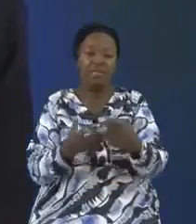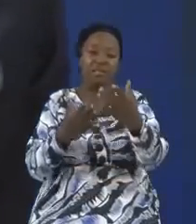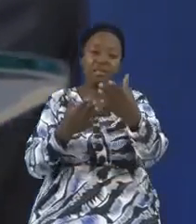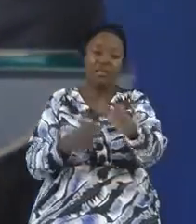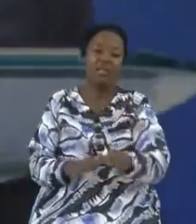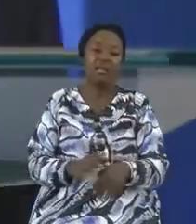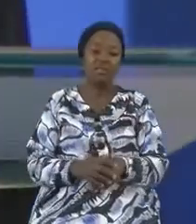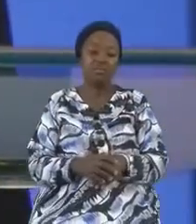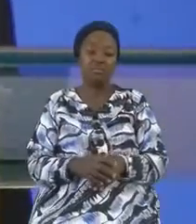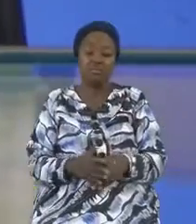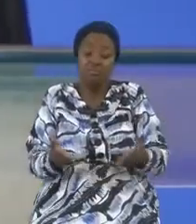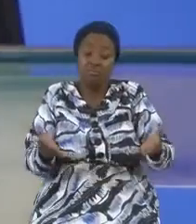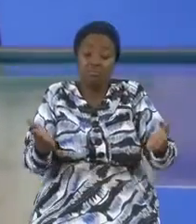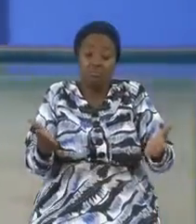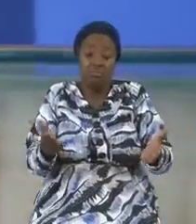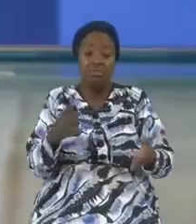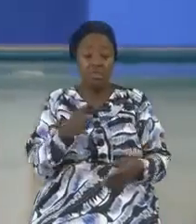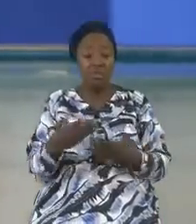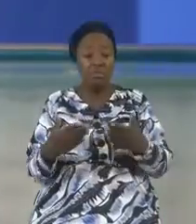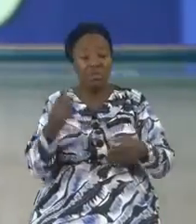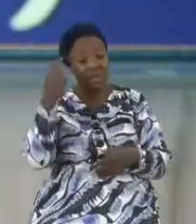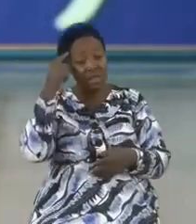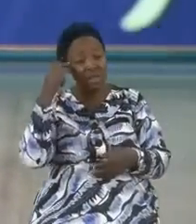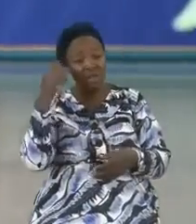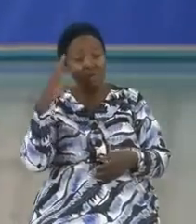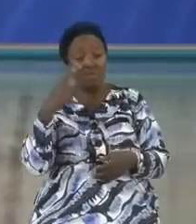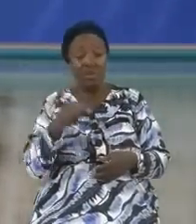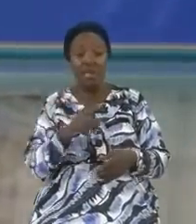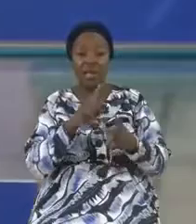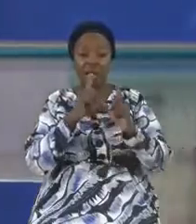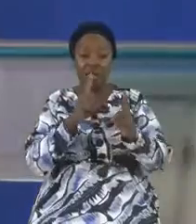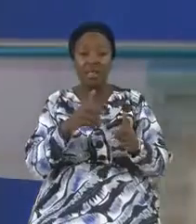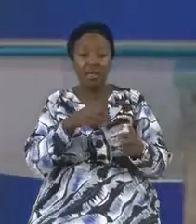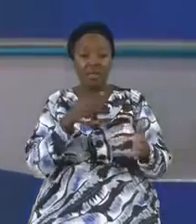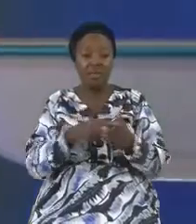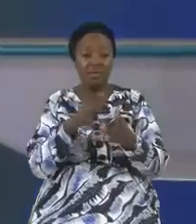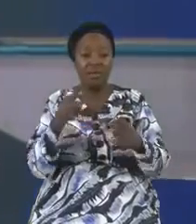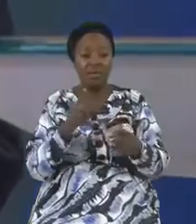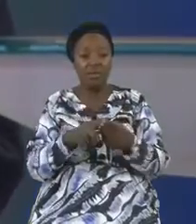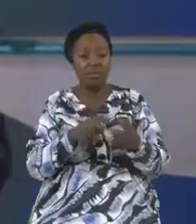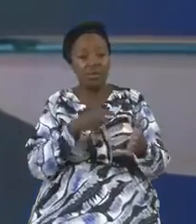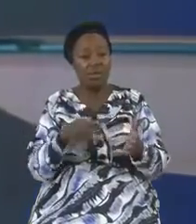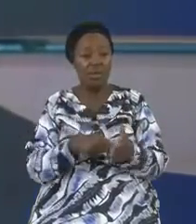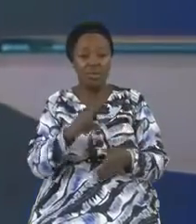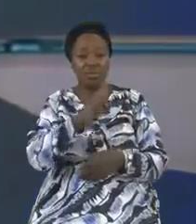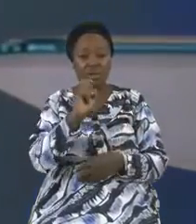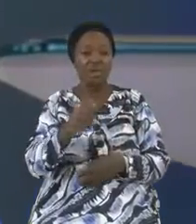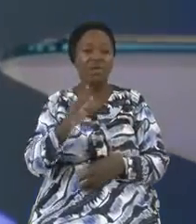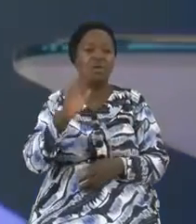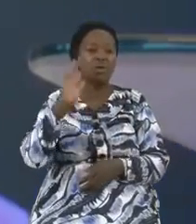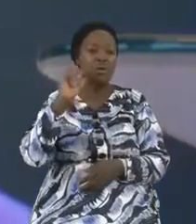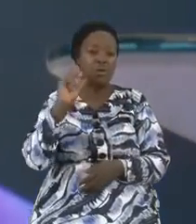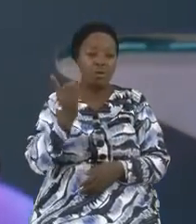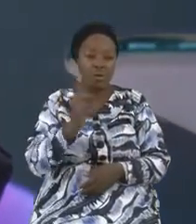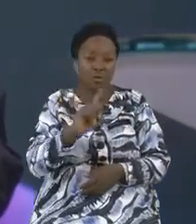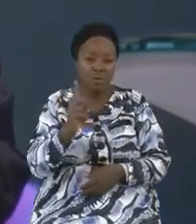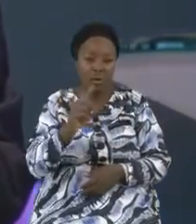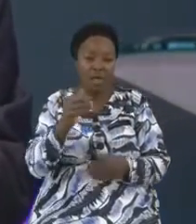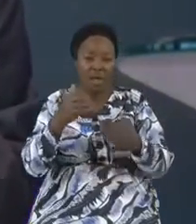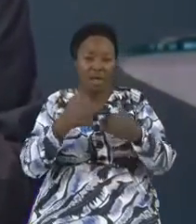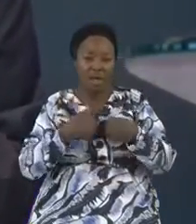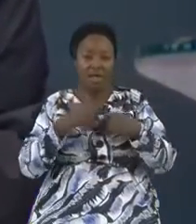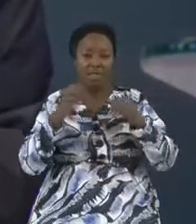may think of the question, of the answer to this question. Where has